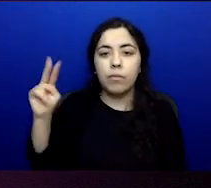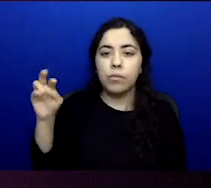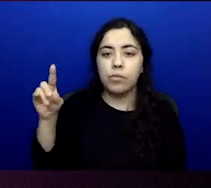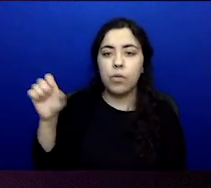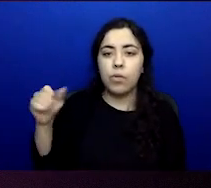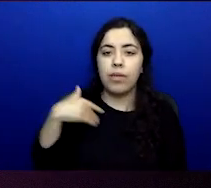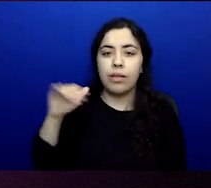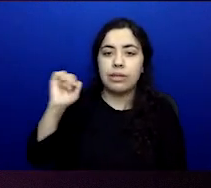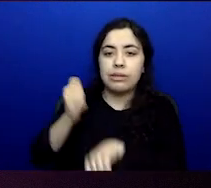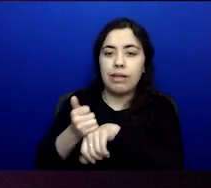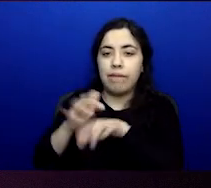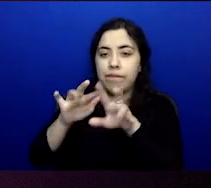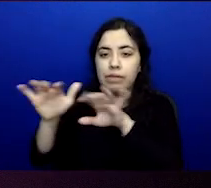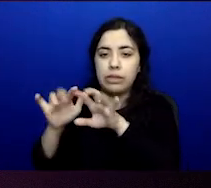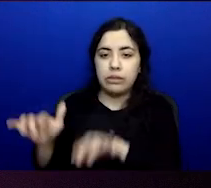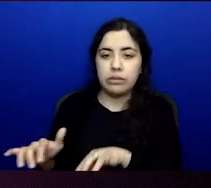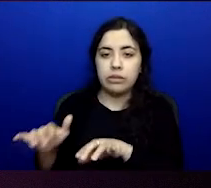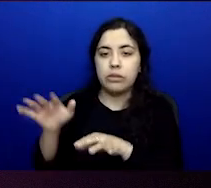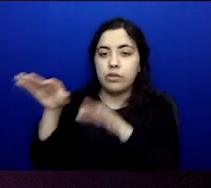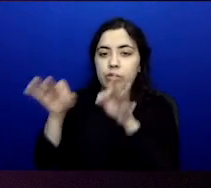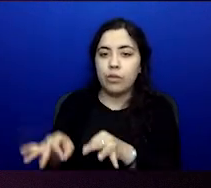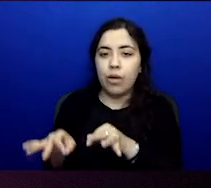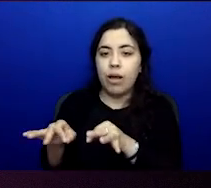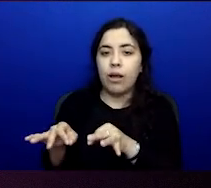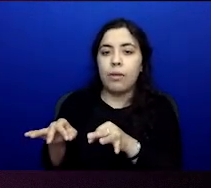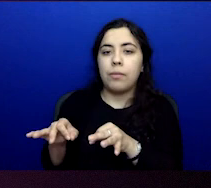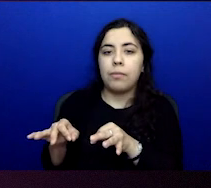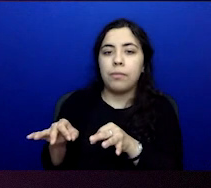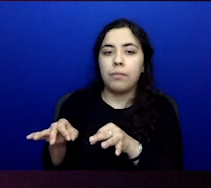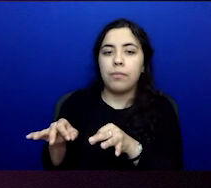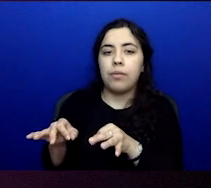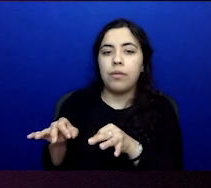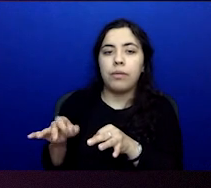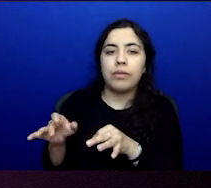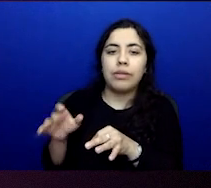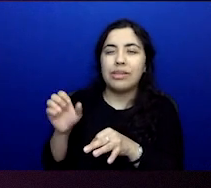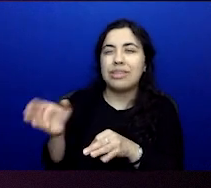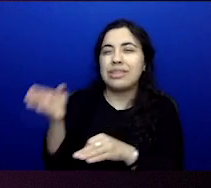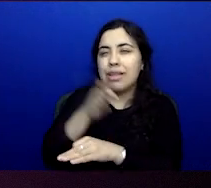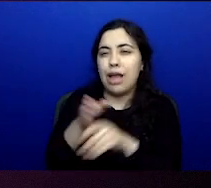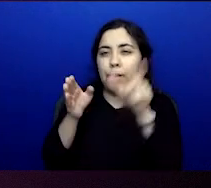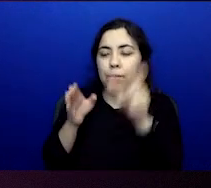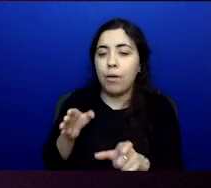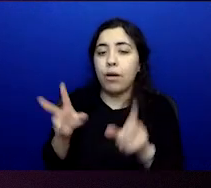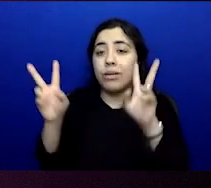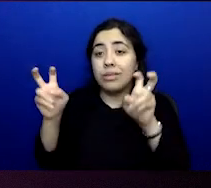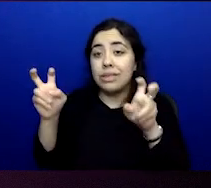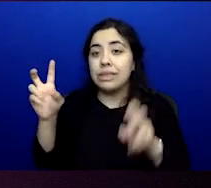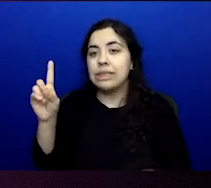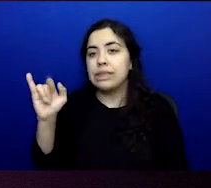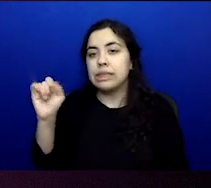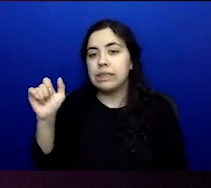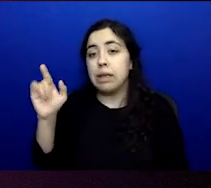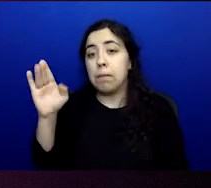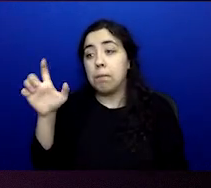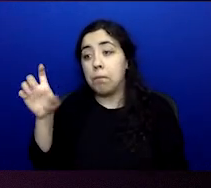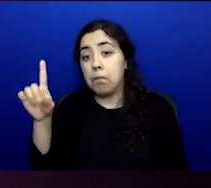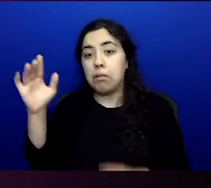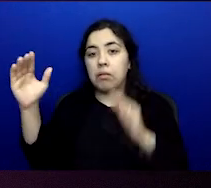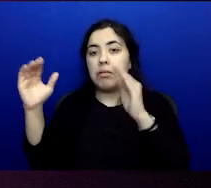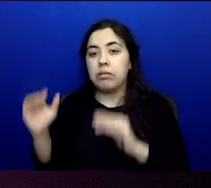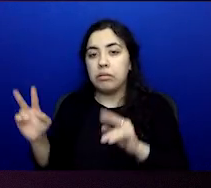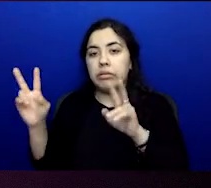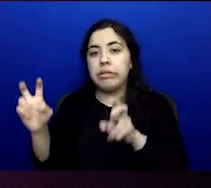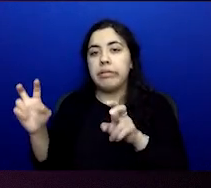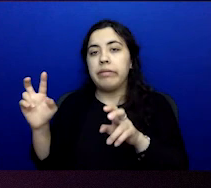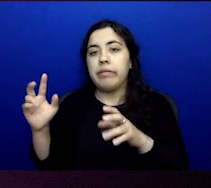contains a set of fields that describe the state of the node on the sidebar. For example, you can see like the disabled state, the visible state, and so on. We've